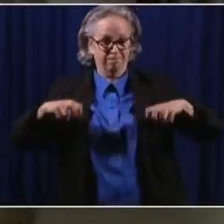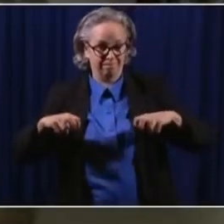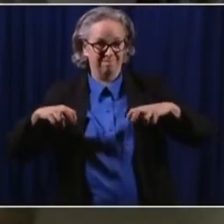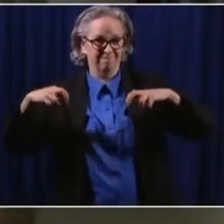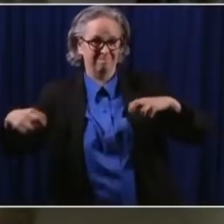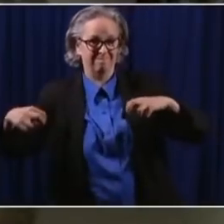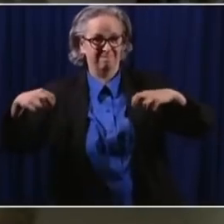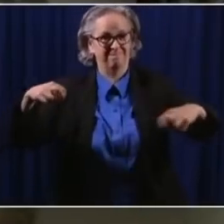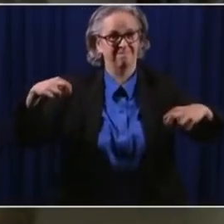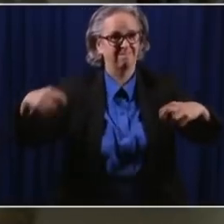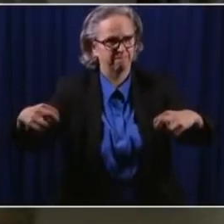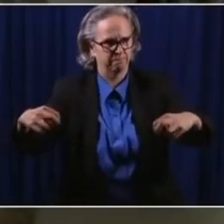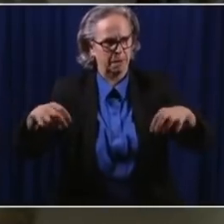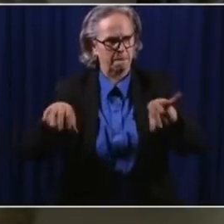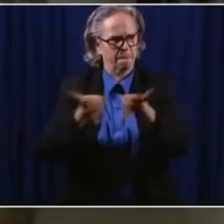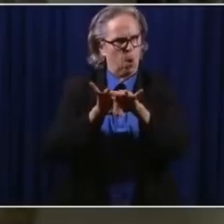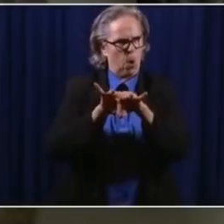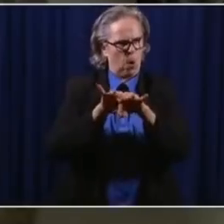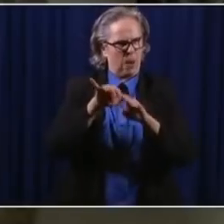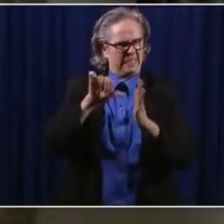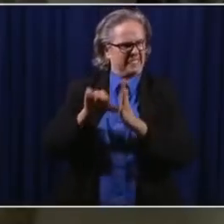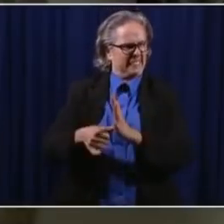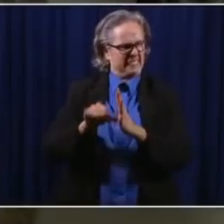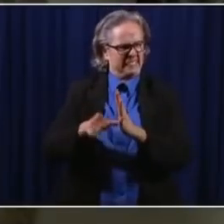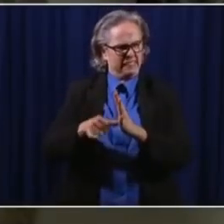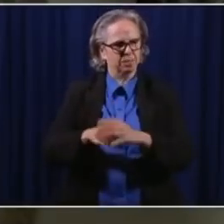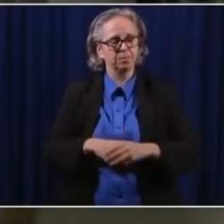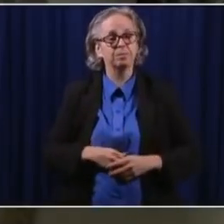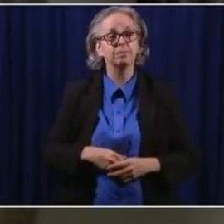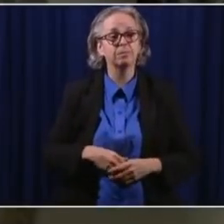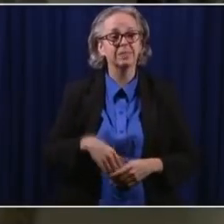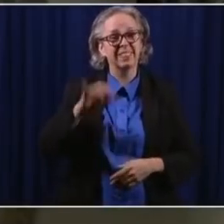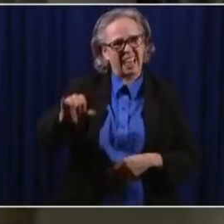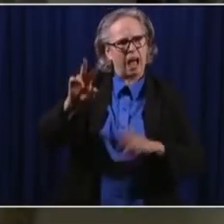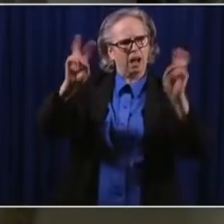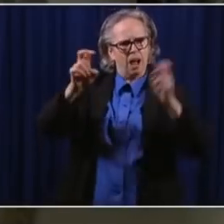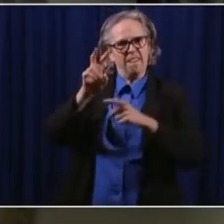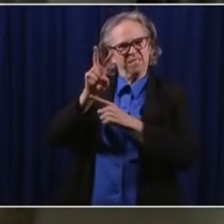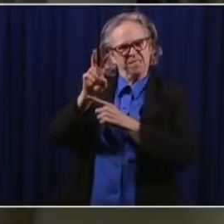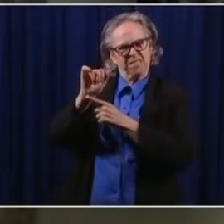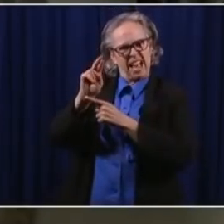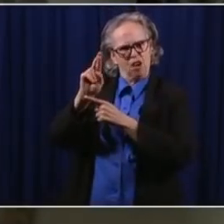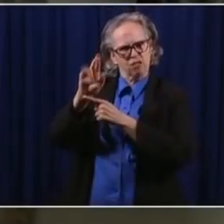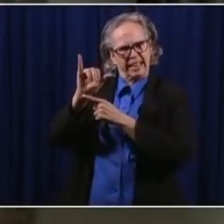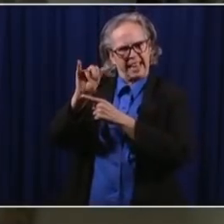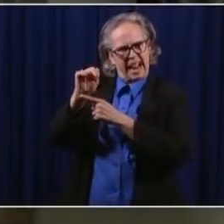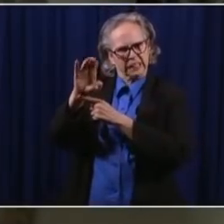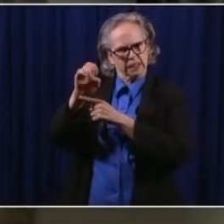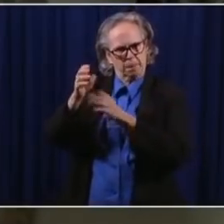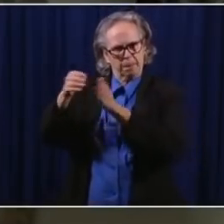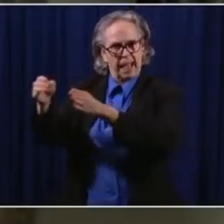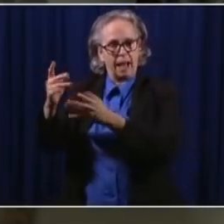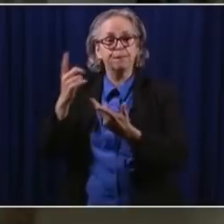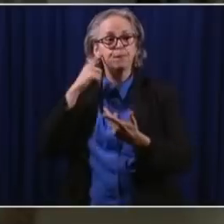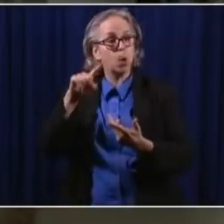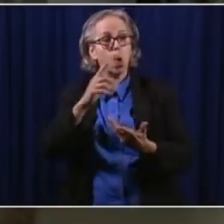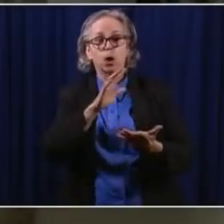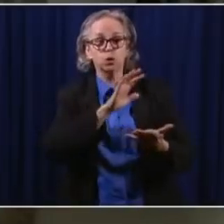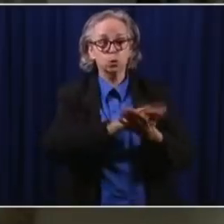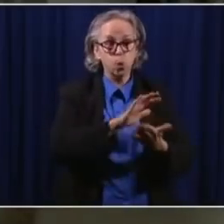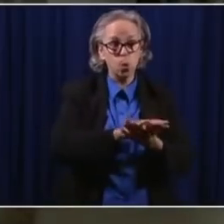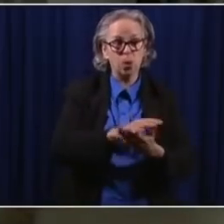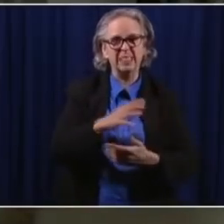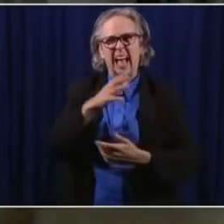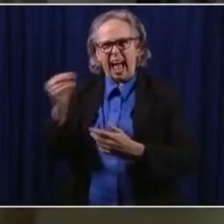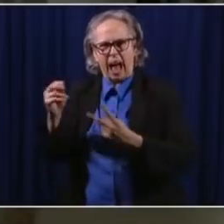venue's variance plan may require conversations with school officials, venue officials, and perhaps a site visit, which is why